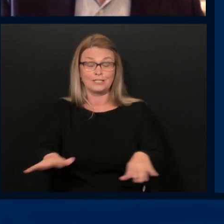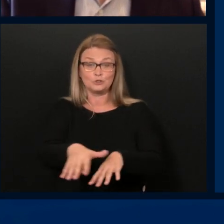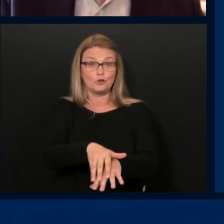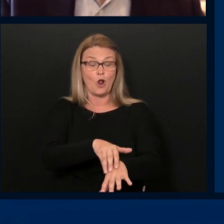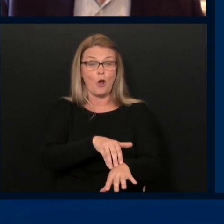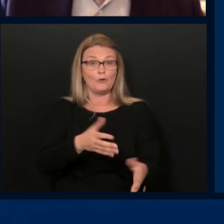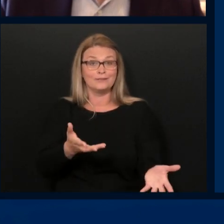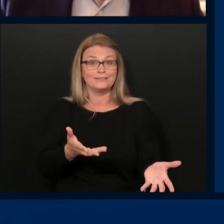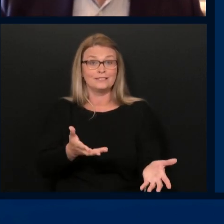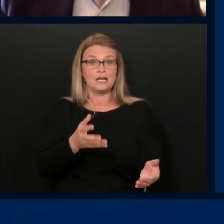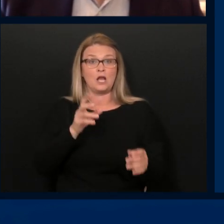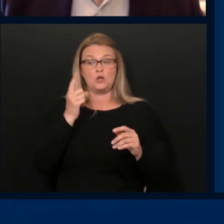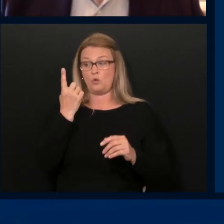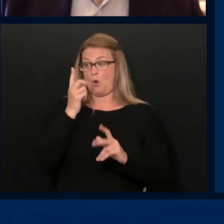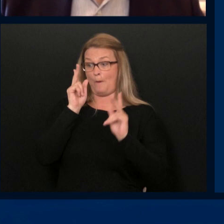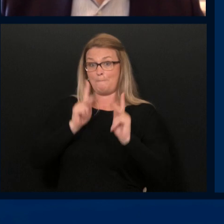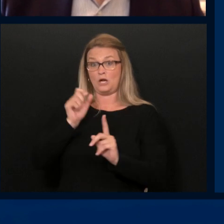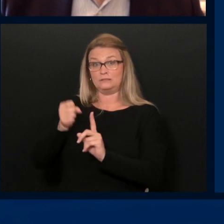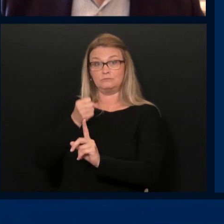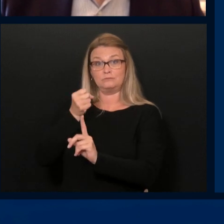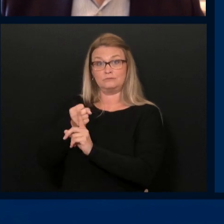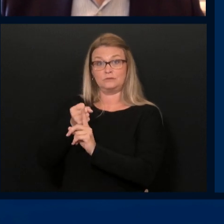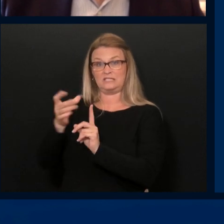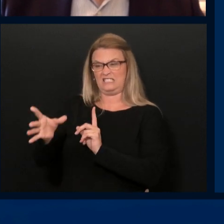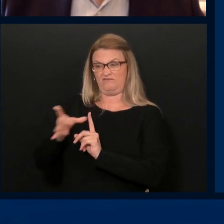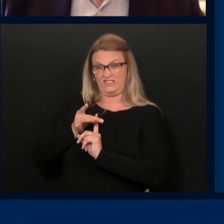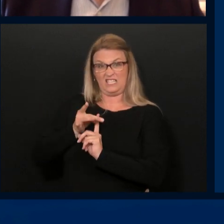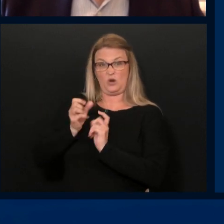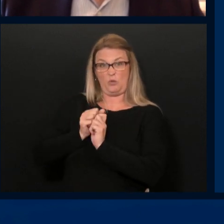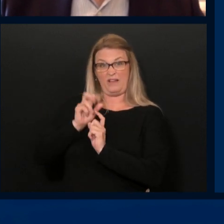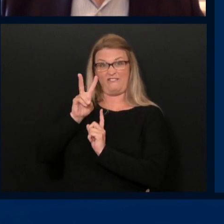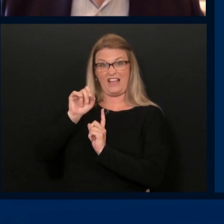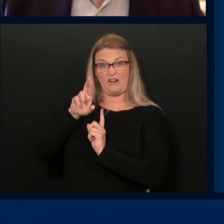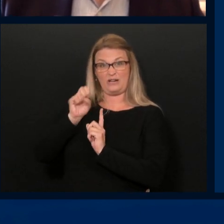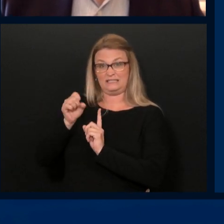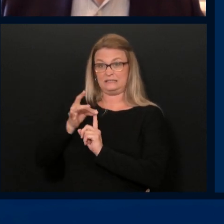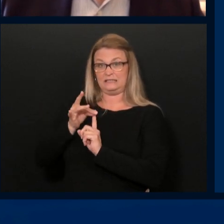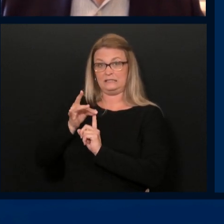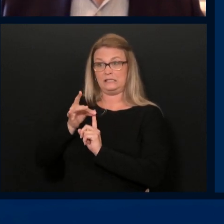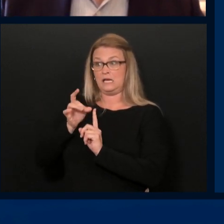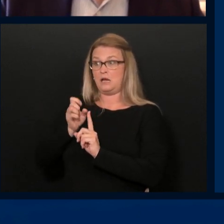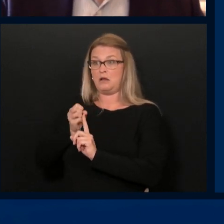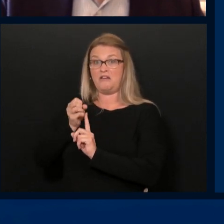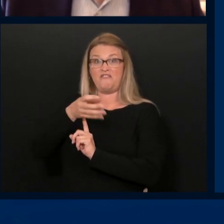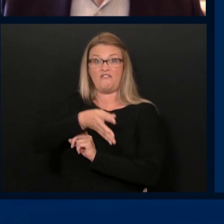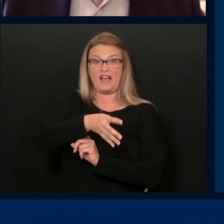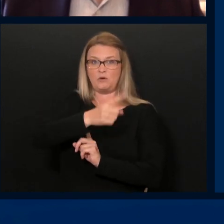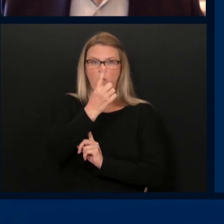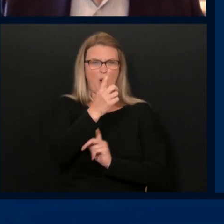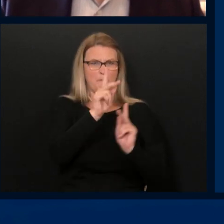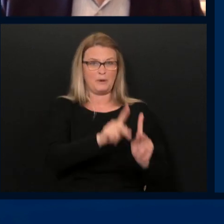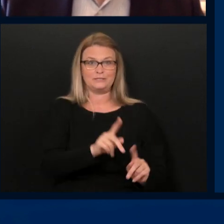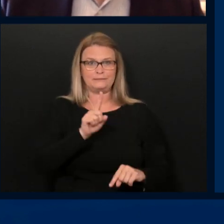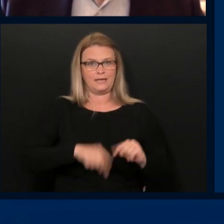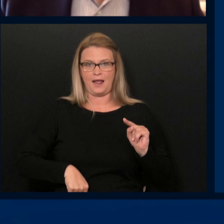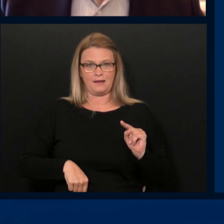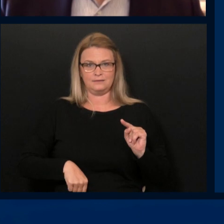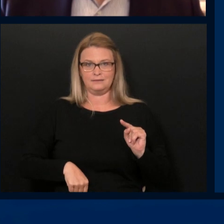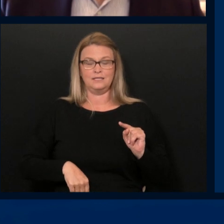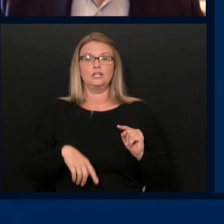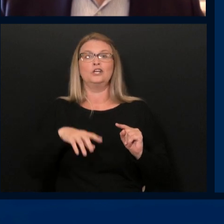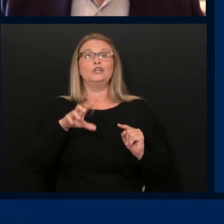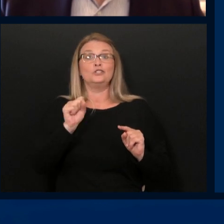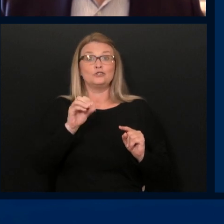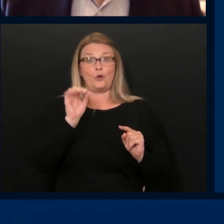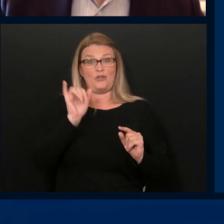infected with the coronavirus cannot infect even another total single person. And that's what you look for. The lower that